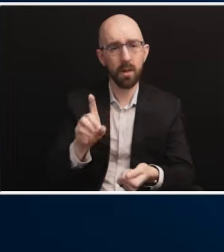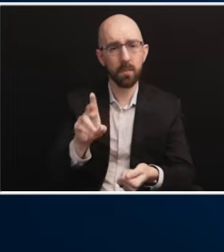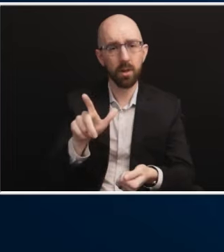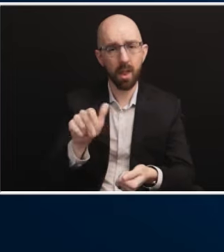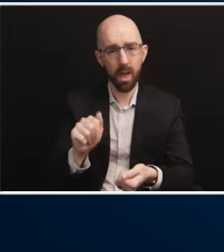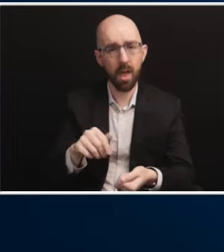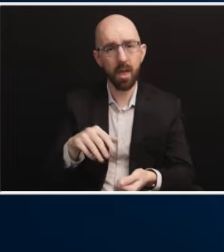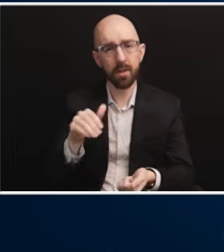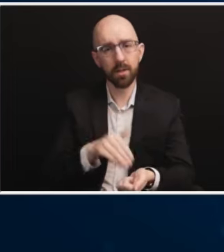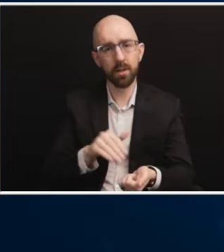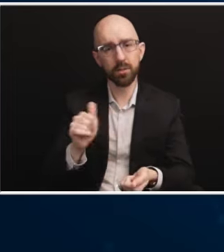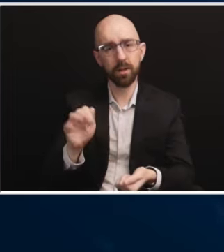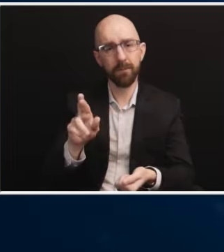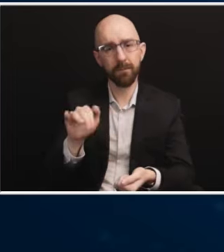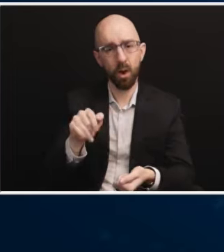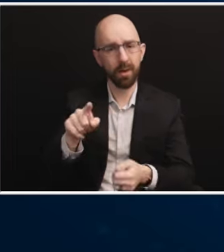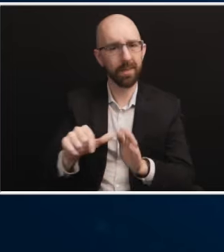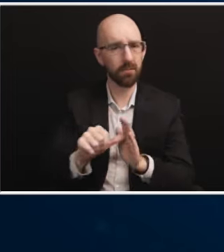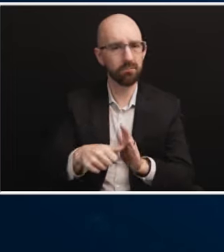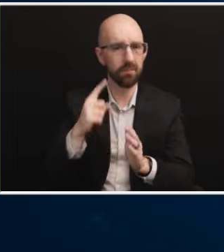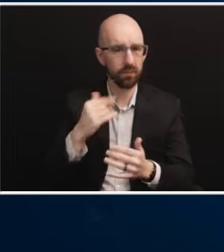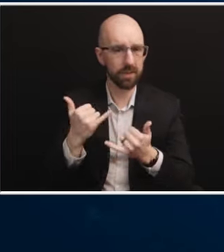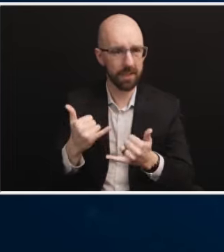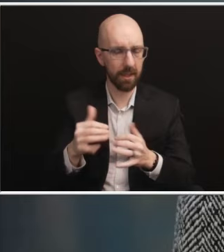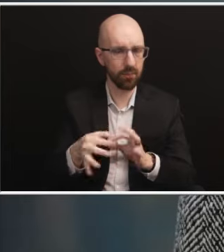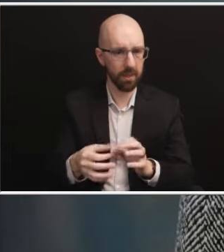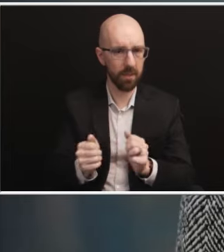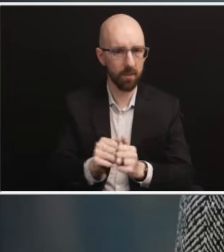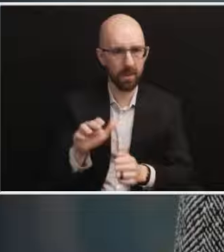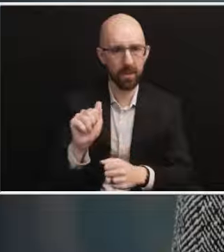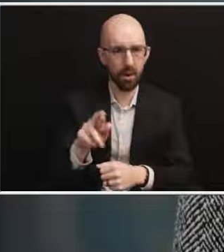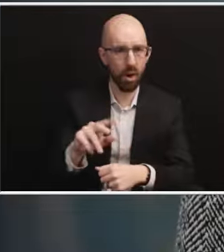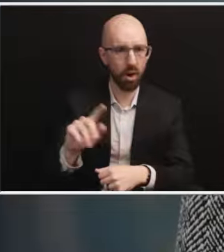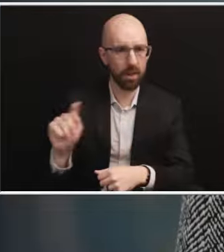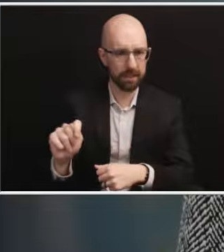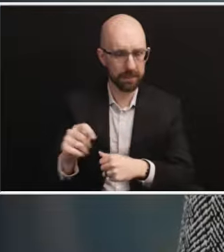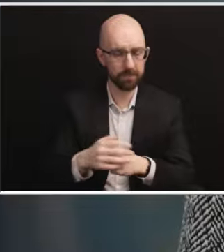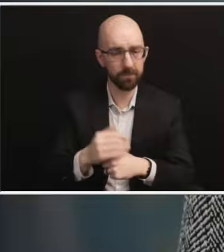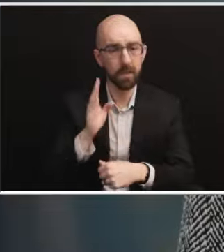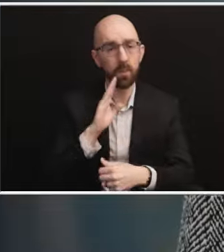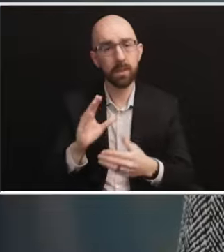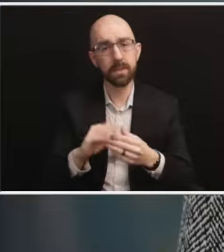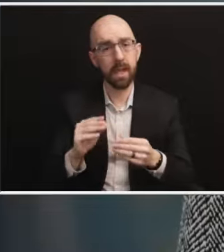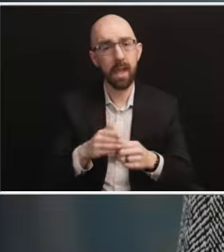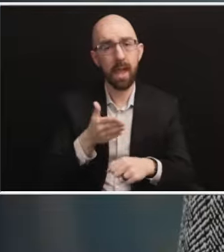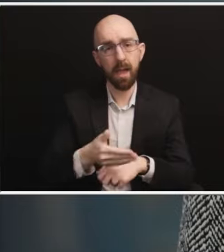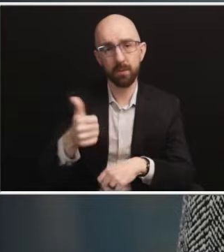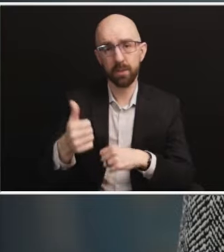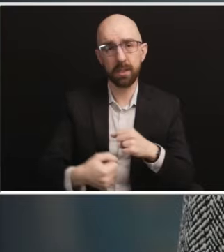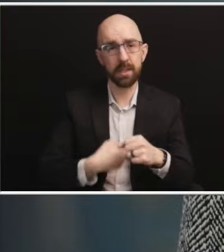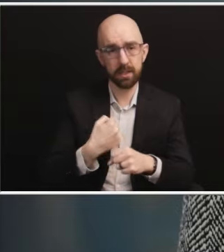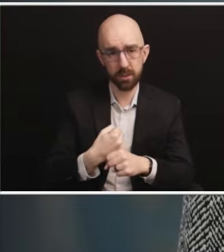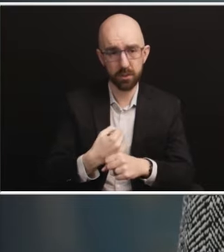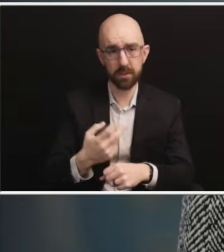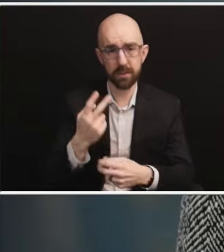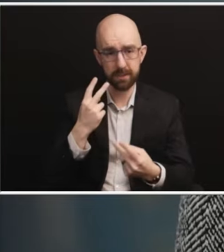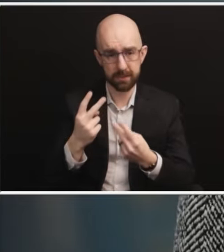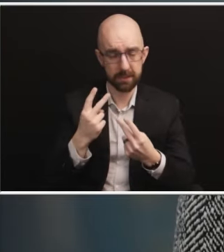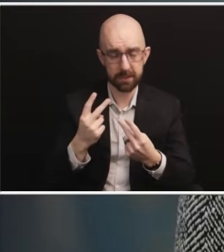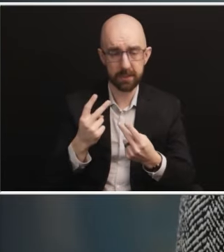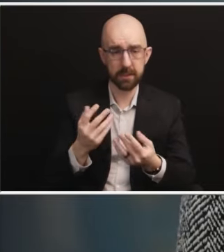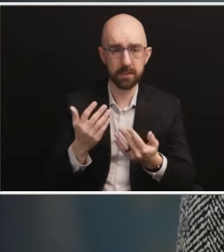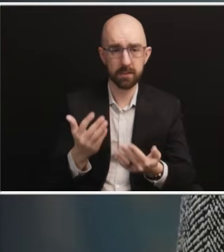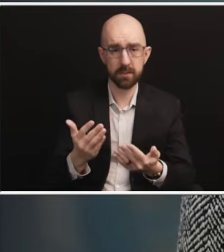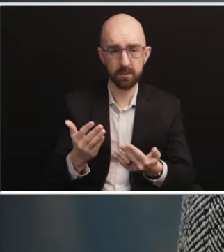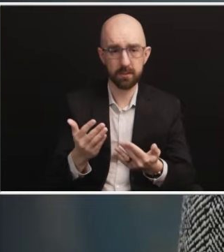Jafari their takeaways for you today when it comes to CAR T-cell therapy. I would say that after 10 years and seeing the kind of